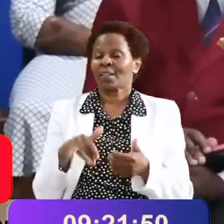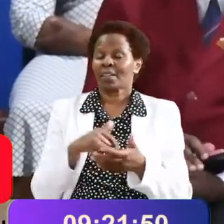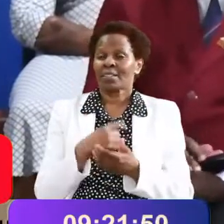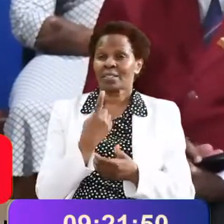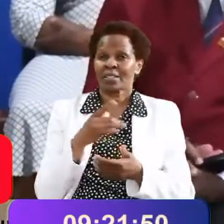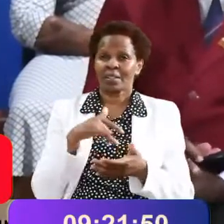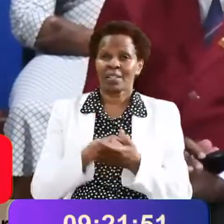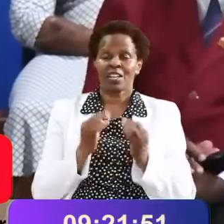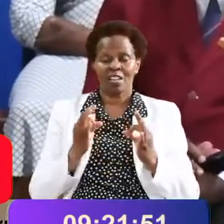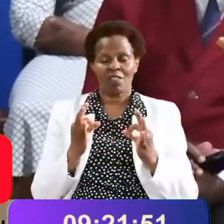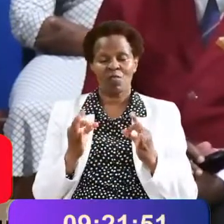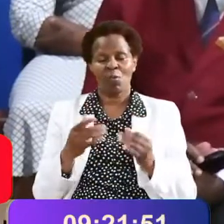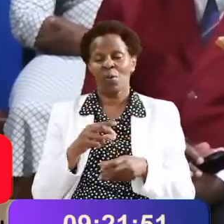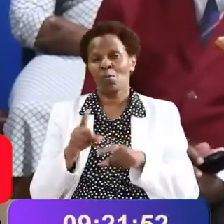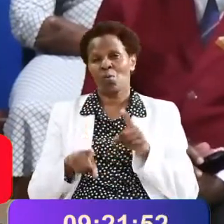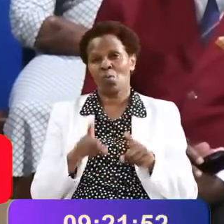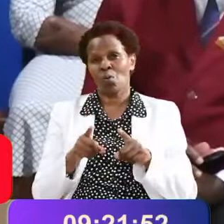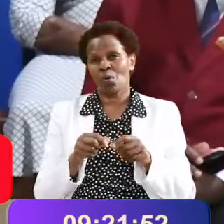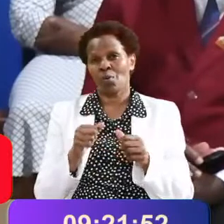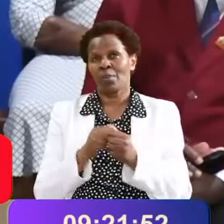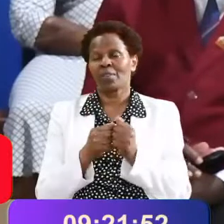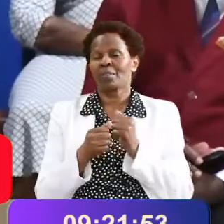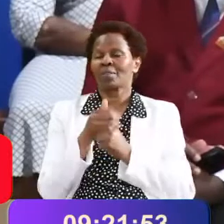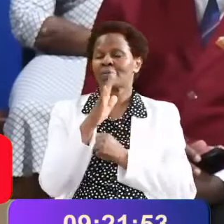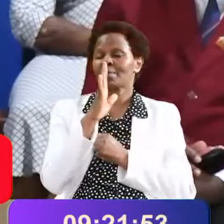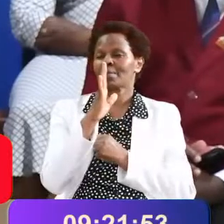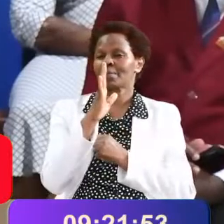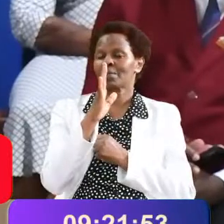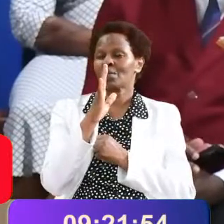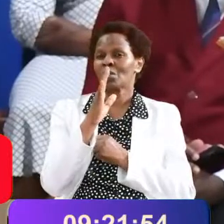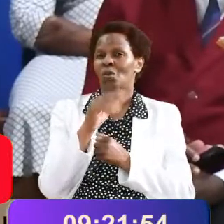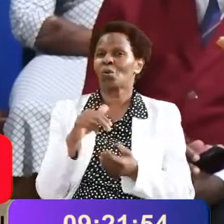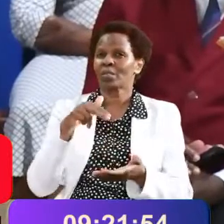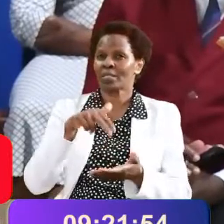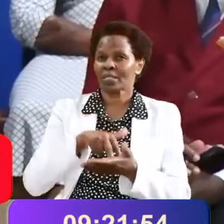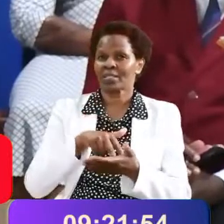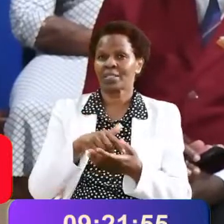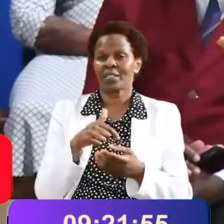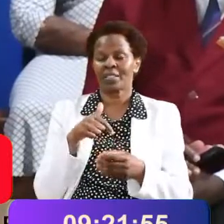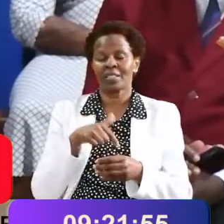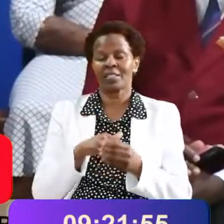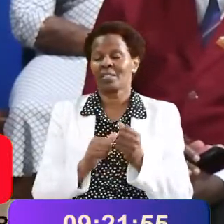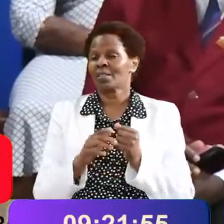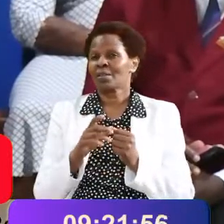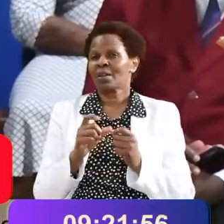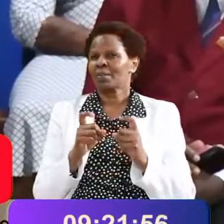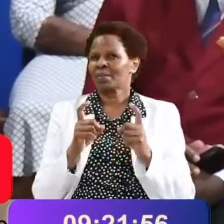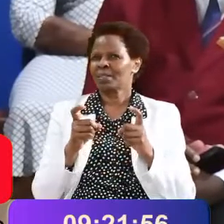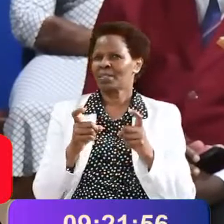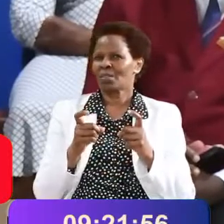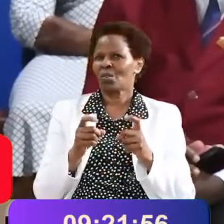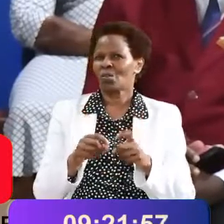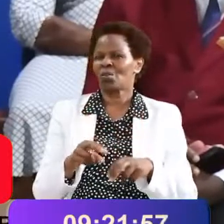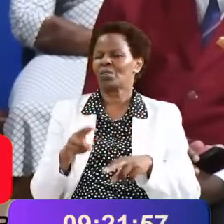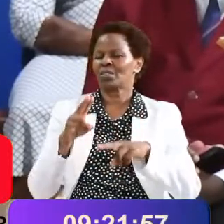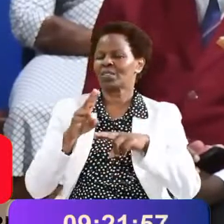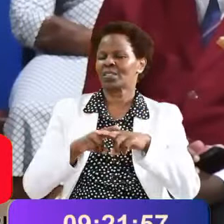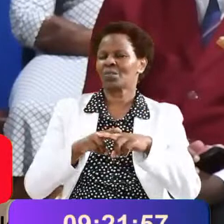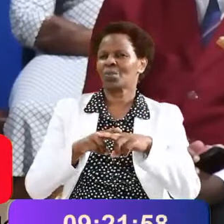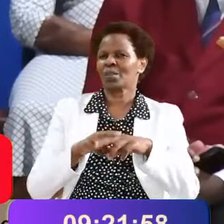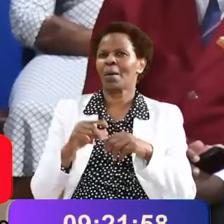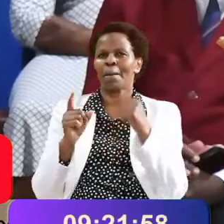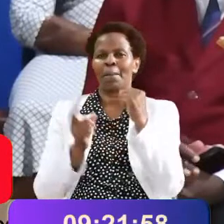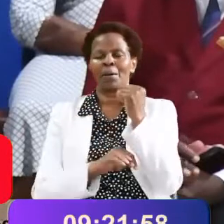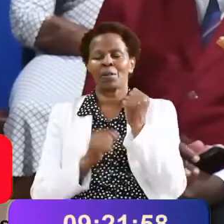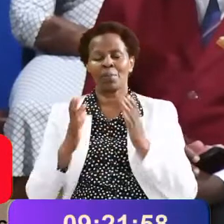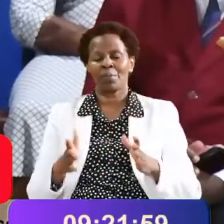if we walk in the counsel of the ungodly, or we stand in the path of sinners, or sit in the seat of the scornful, then we